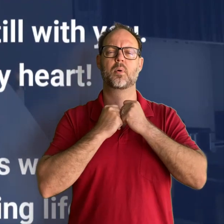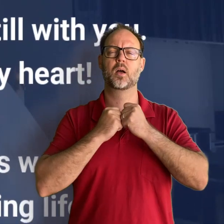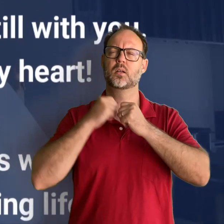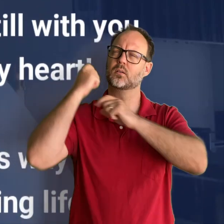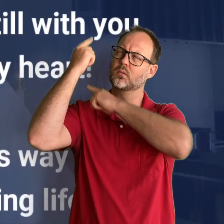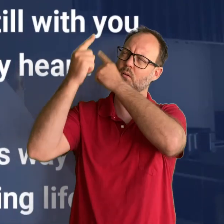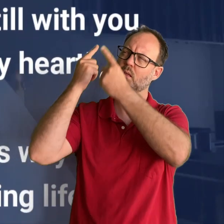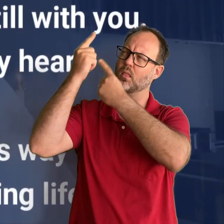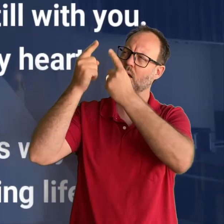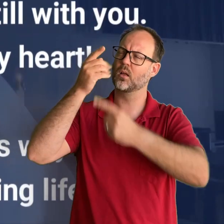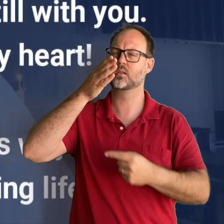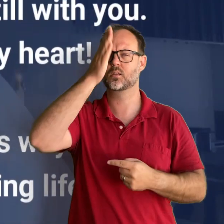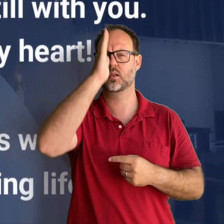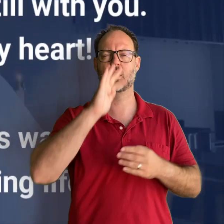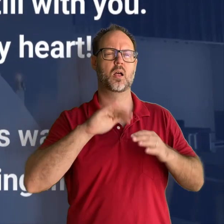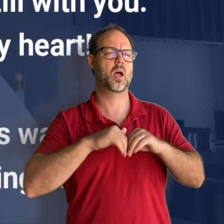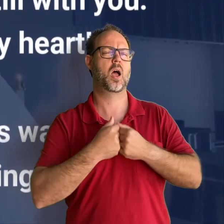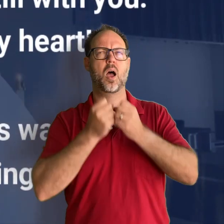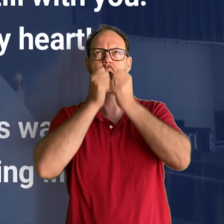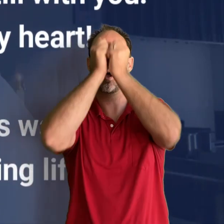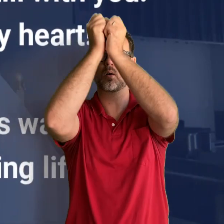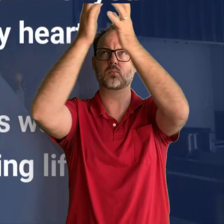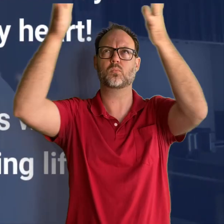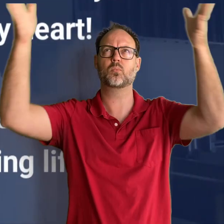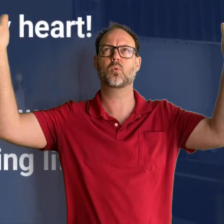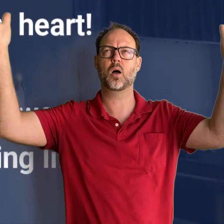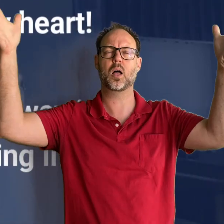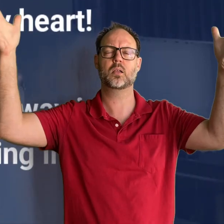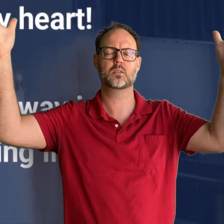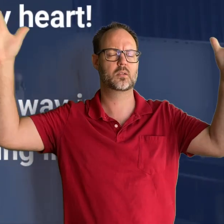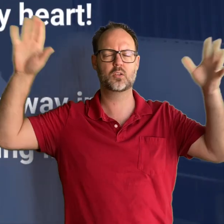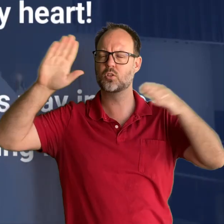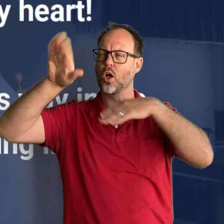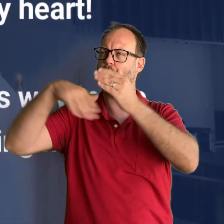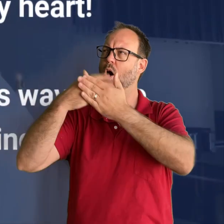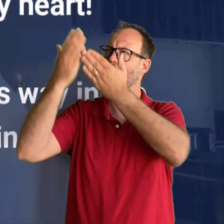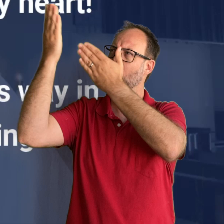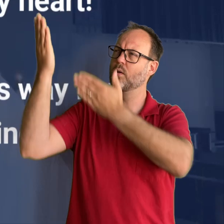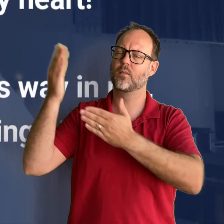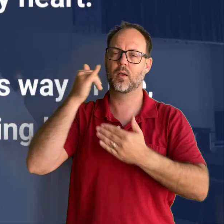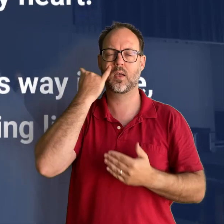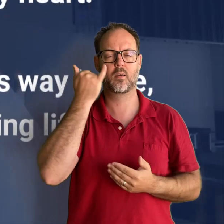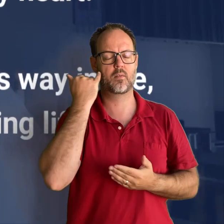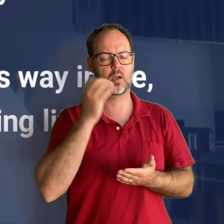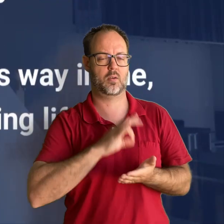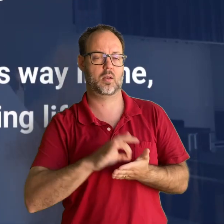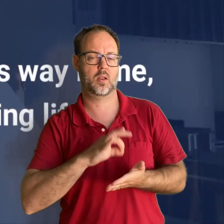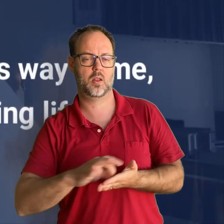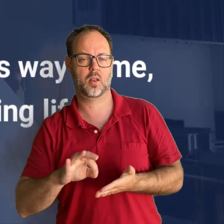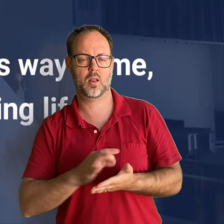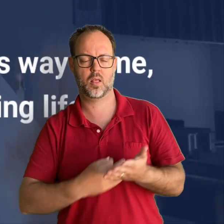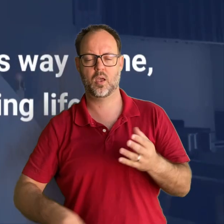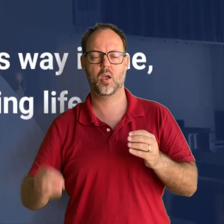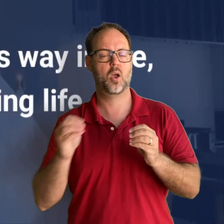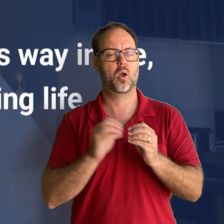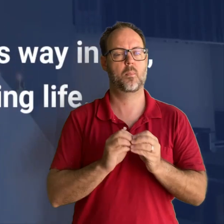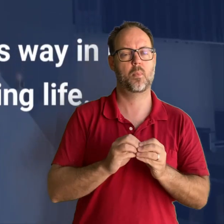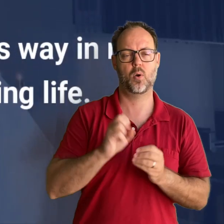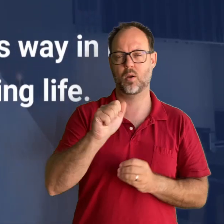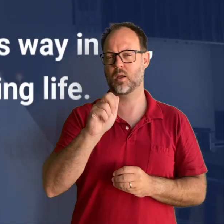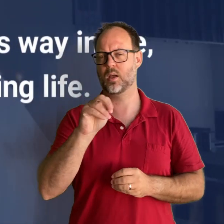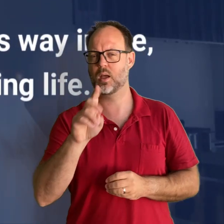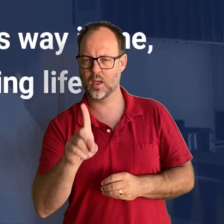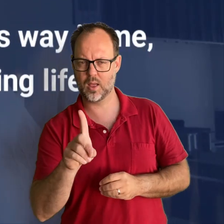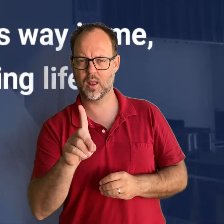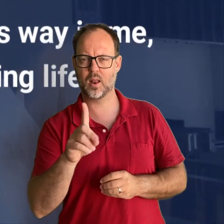are your thoughts, O God! How vast is the sum of them! If I were to count them, they are more than the